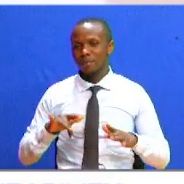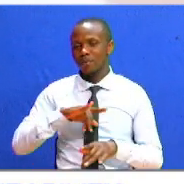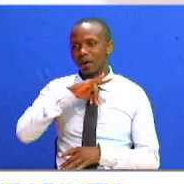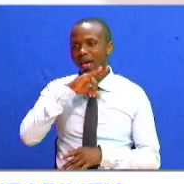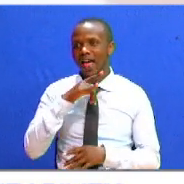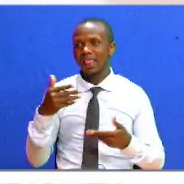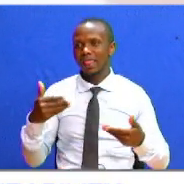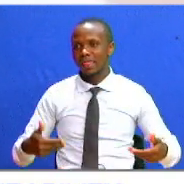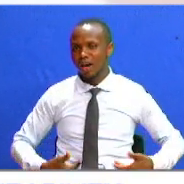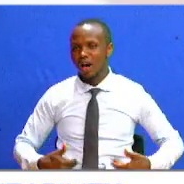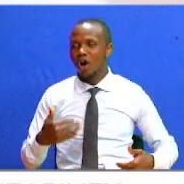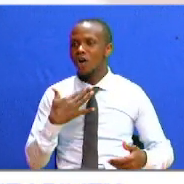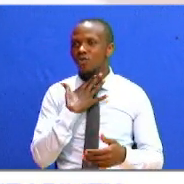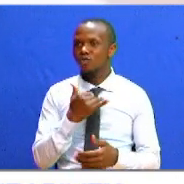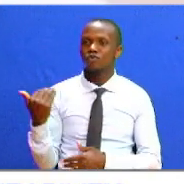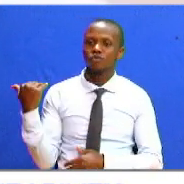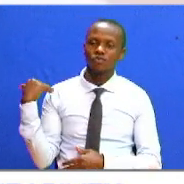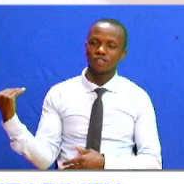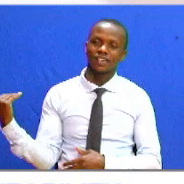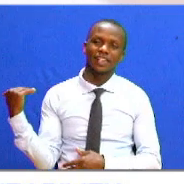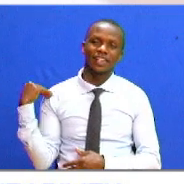you want to disturb us.